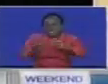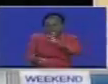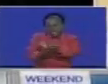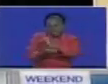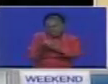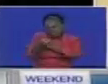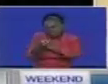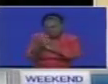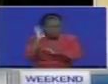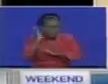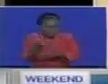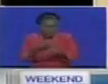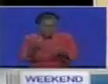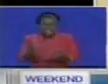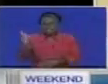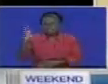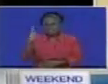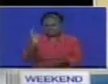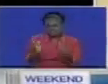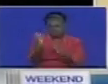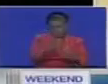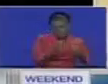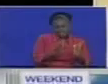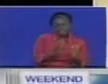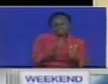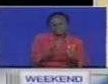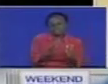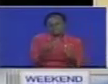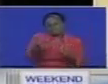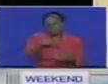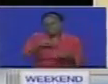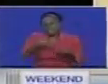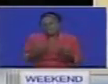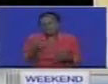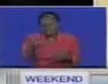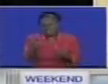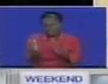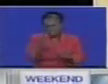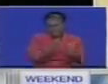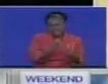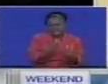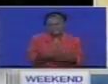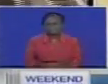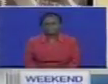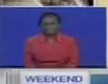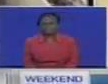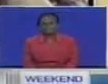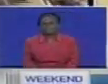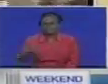hearing here regarding security and preparations and arrangement? Many saying that this was the plan all along.